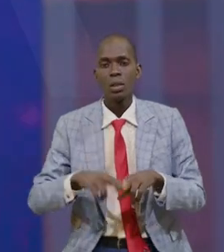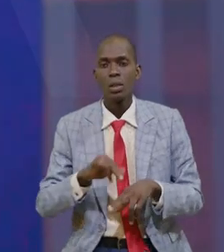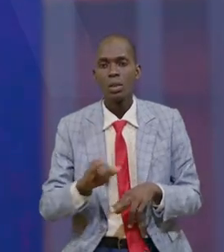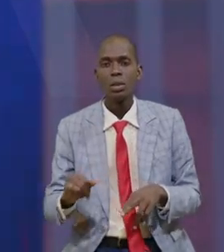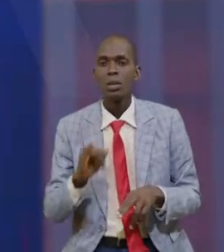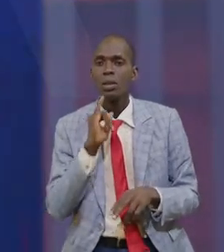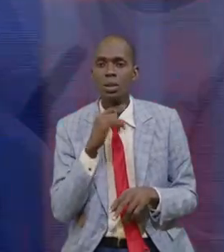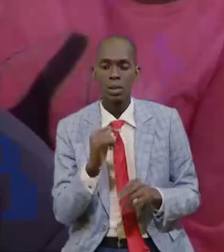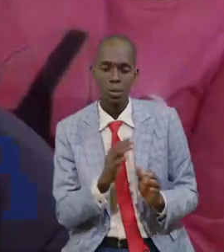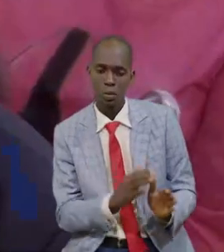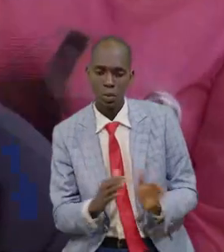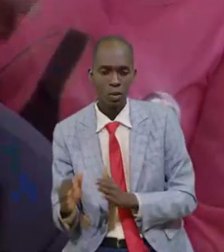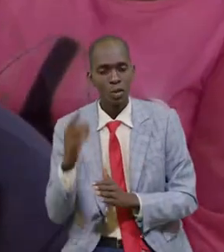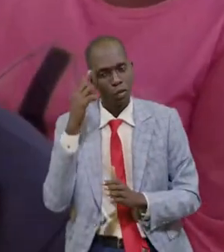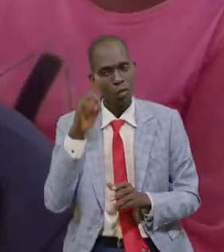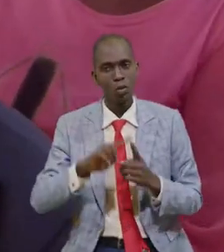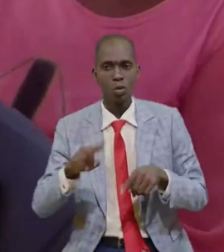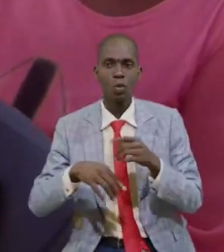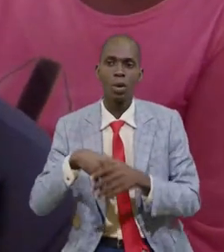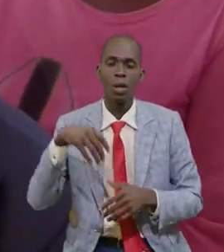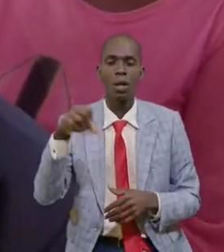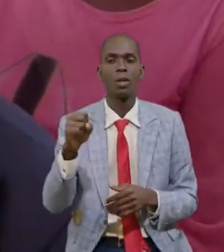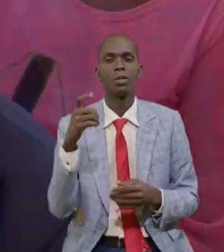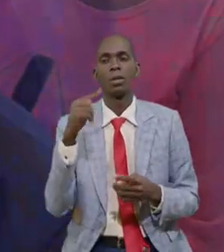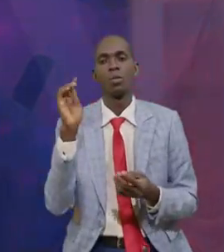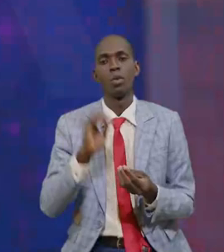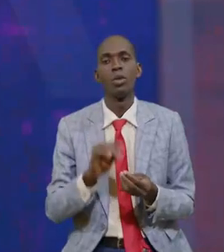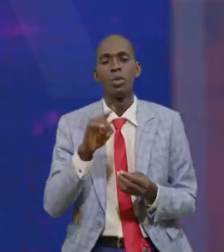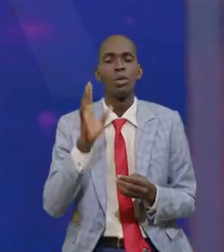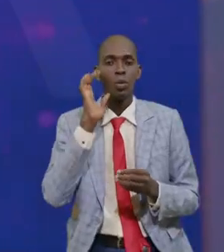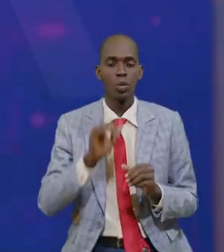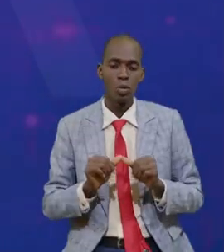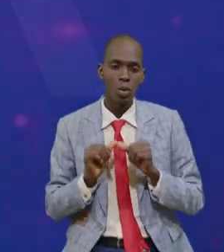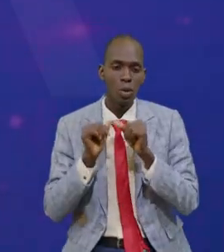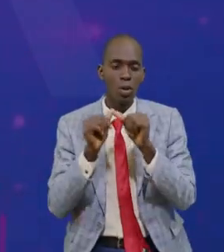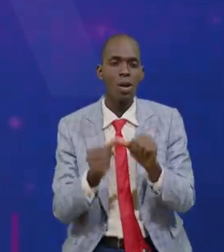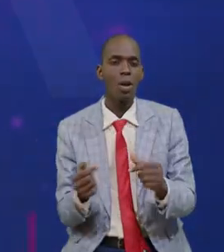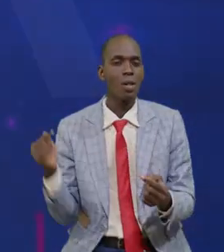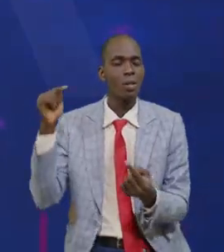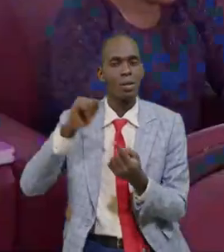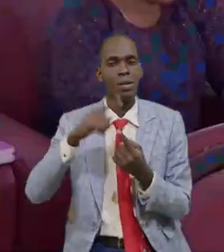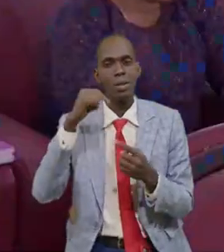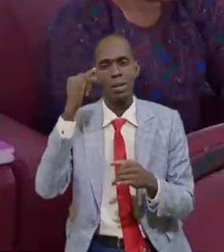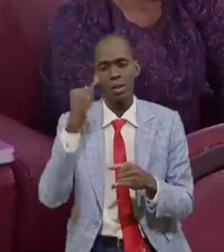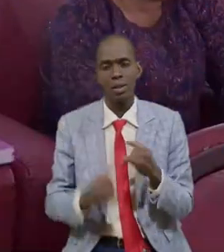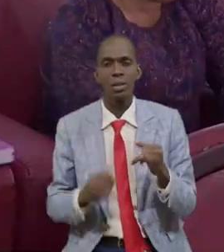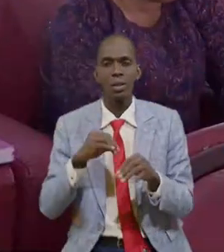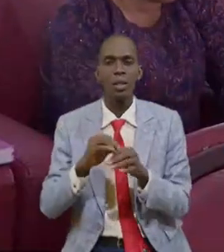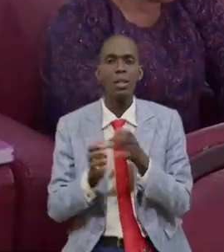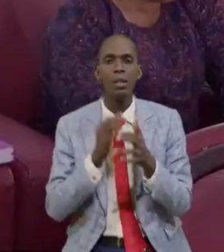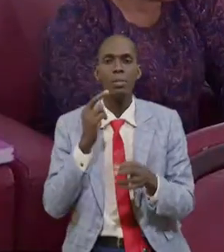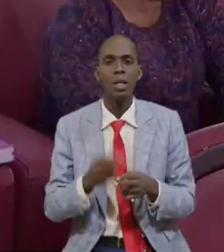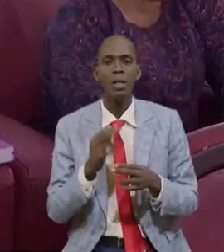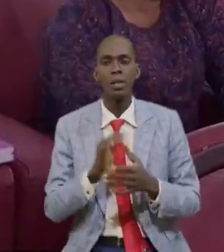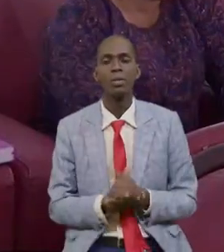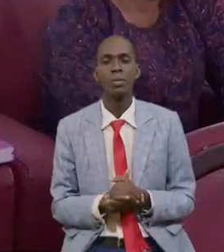for launching out. You will go on till the end in Jesus' name.